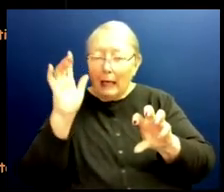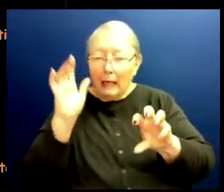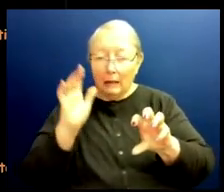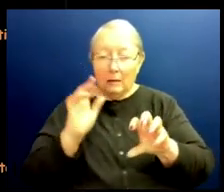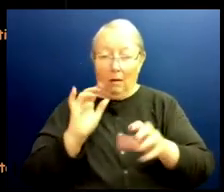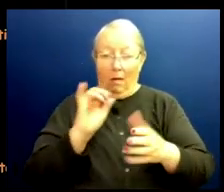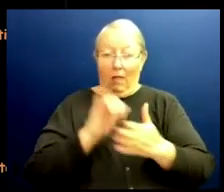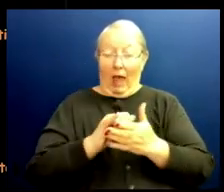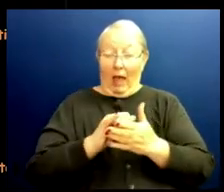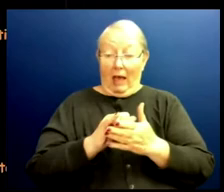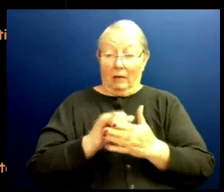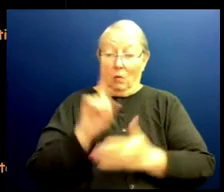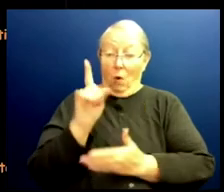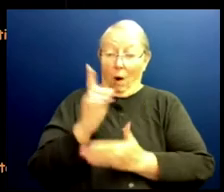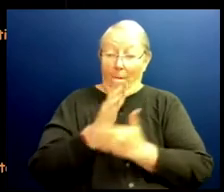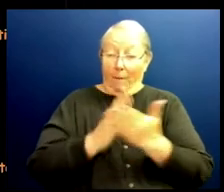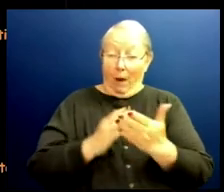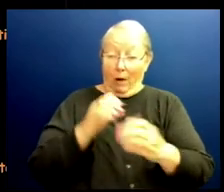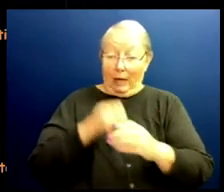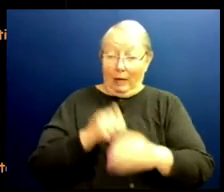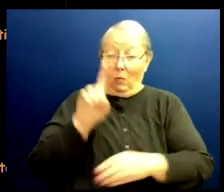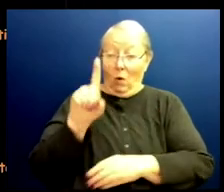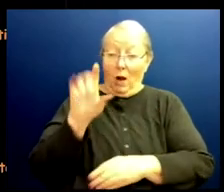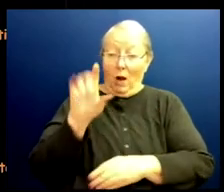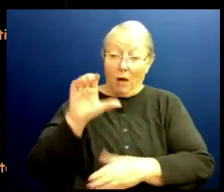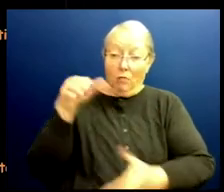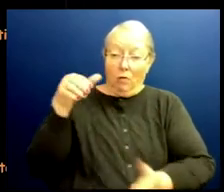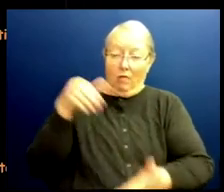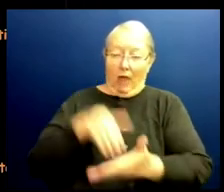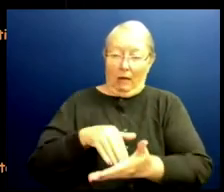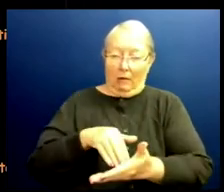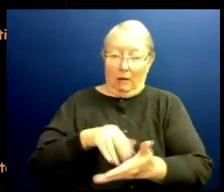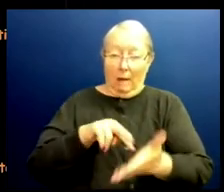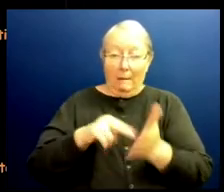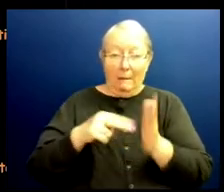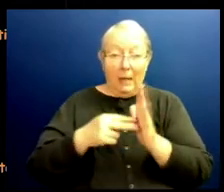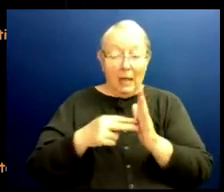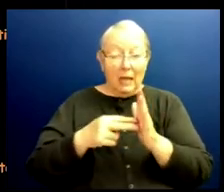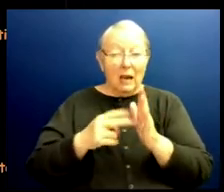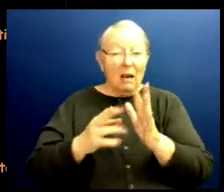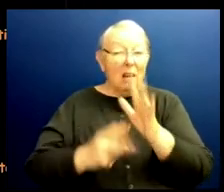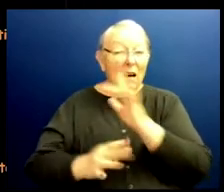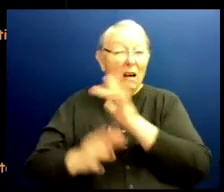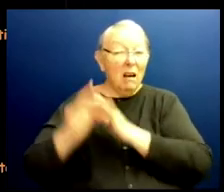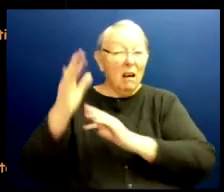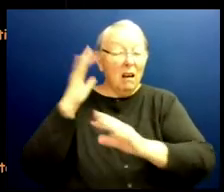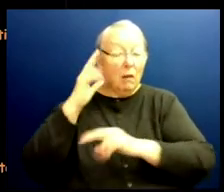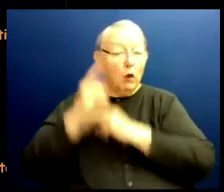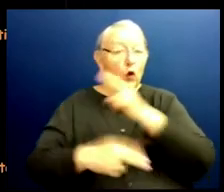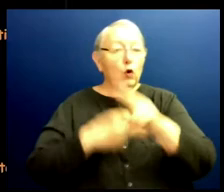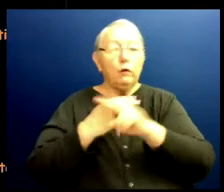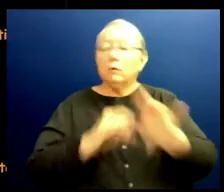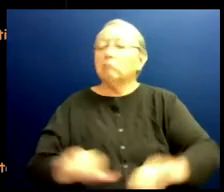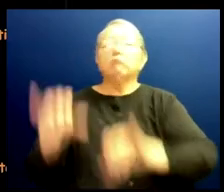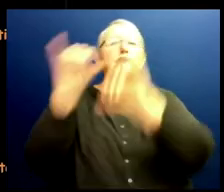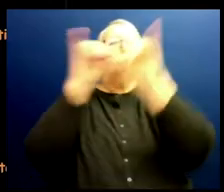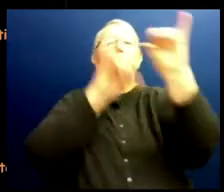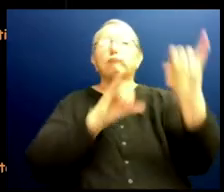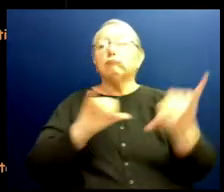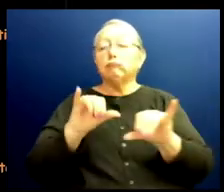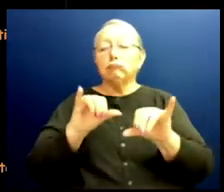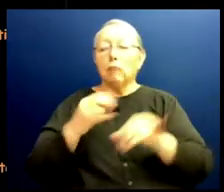In other words, the early universe was amazingly homogeneous, more homogeneous than the air in our